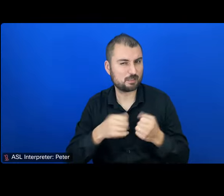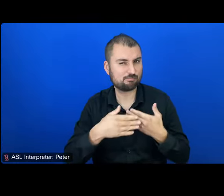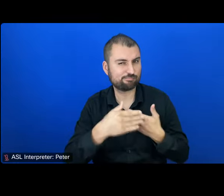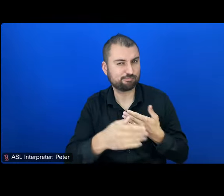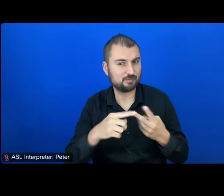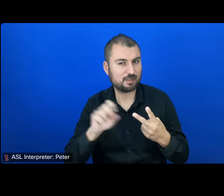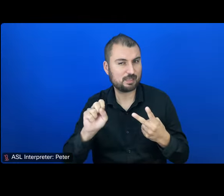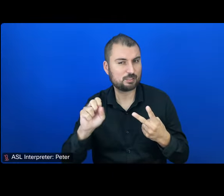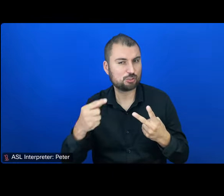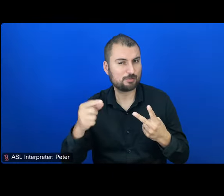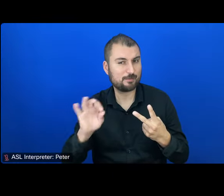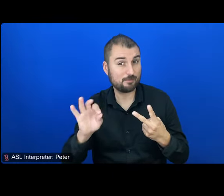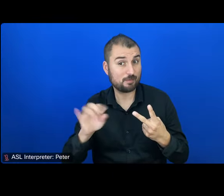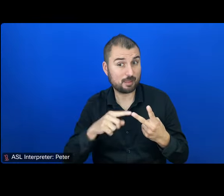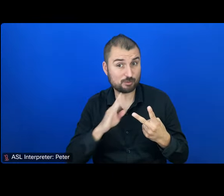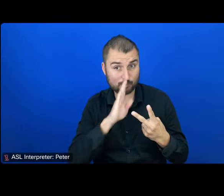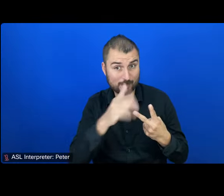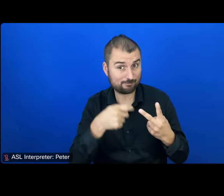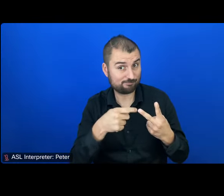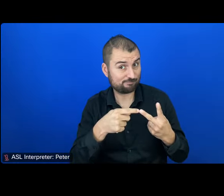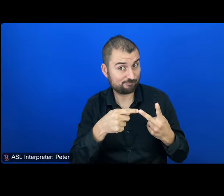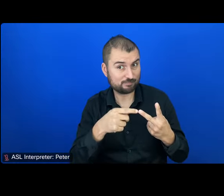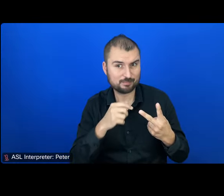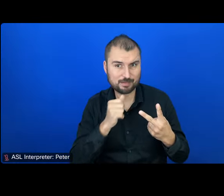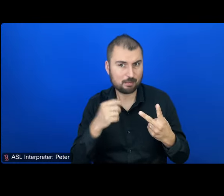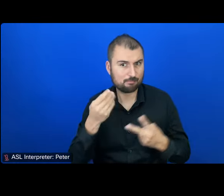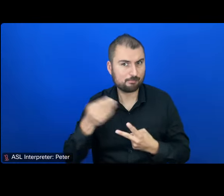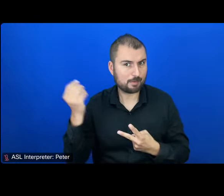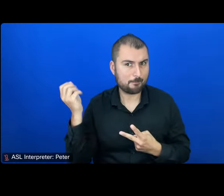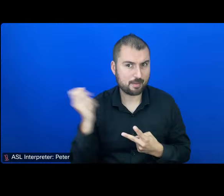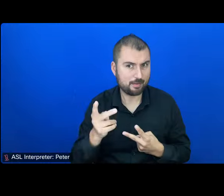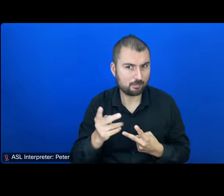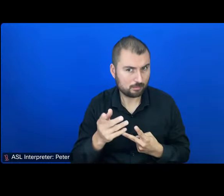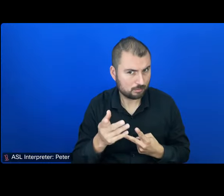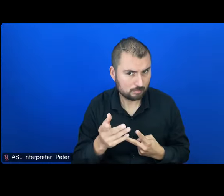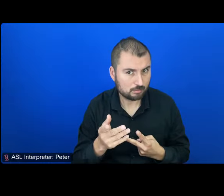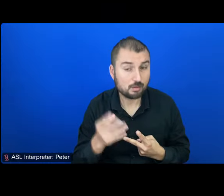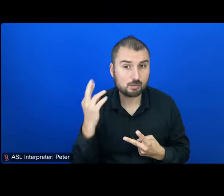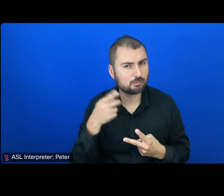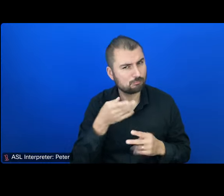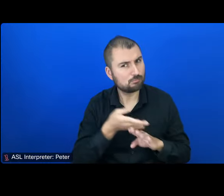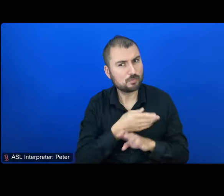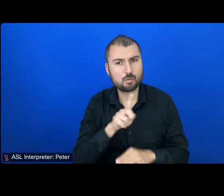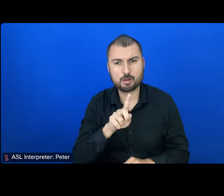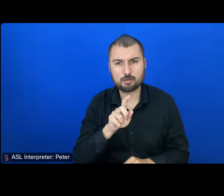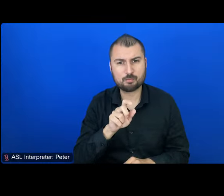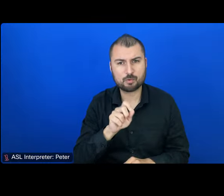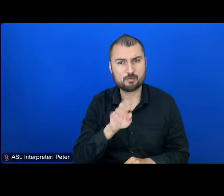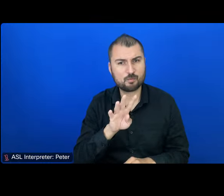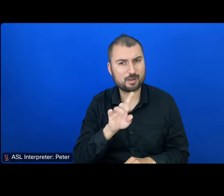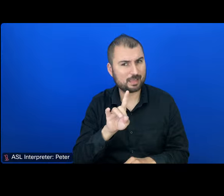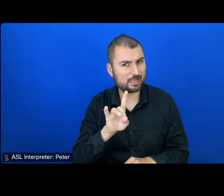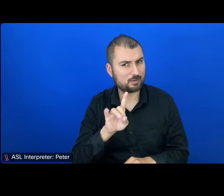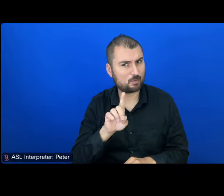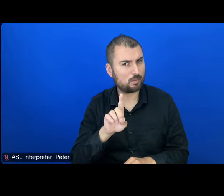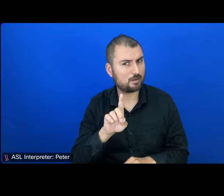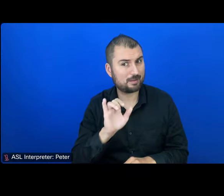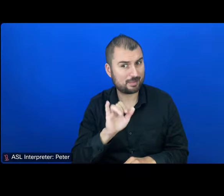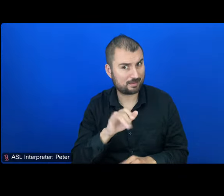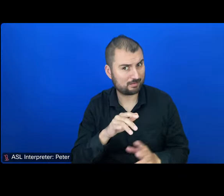that just comes straight out of SGF. That's not reimbursed. You were just saying the 1.481 is. Yes, sir.